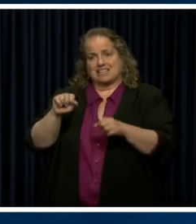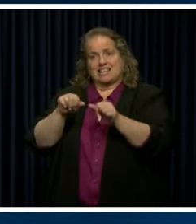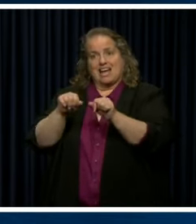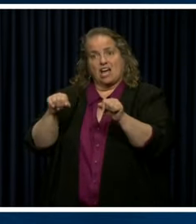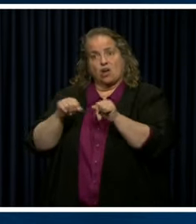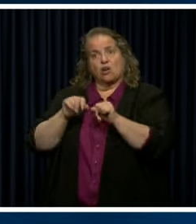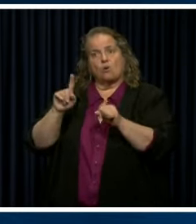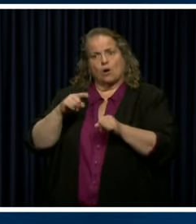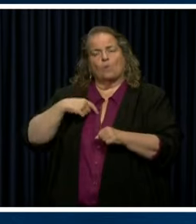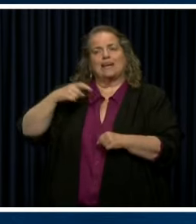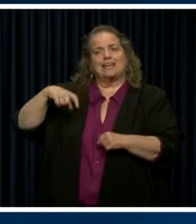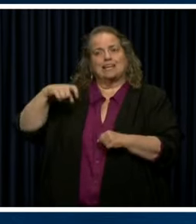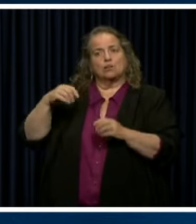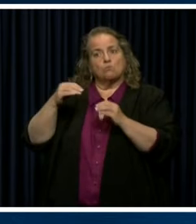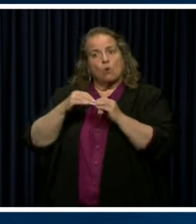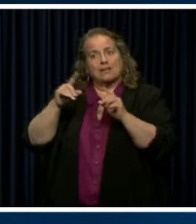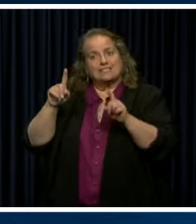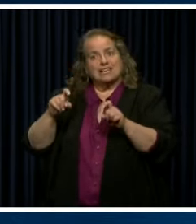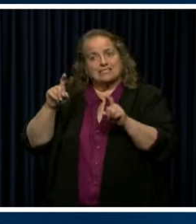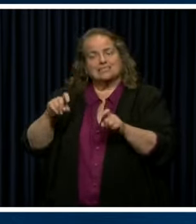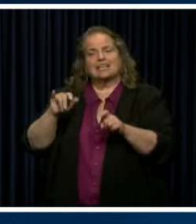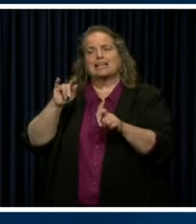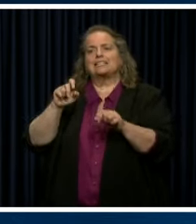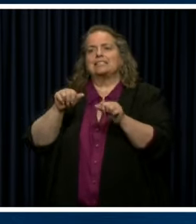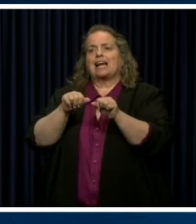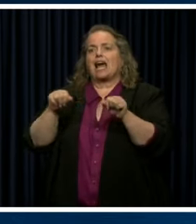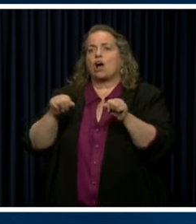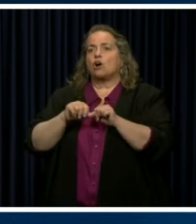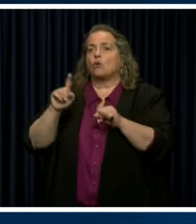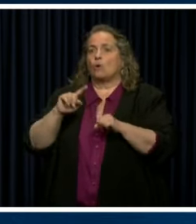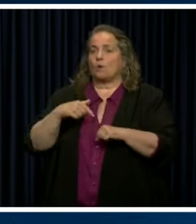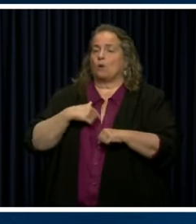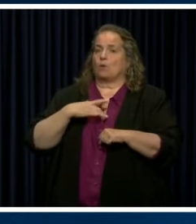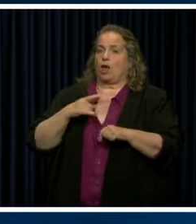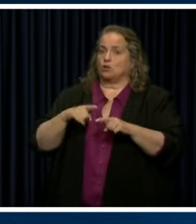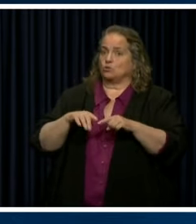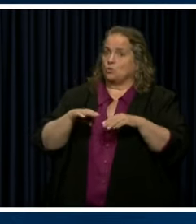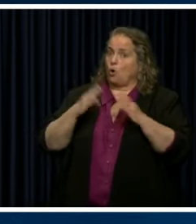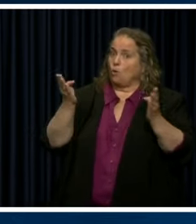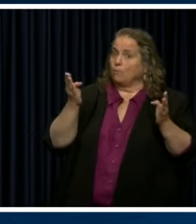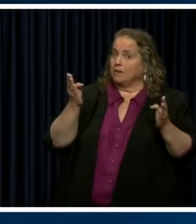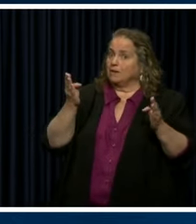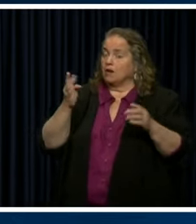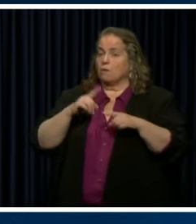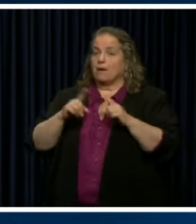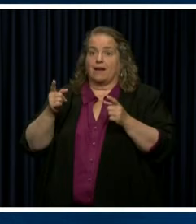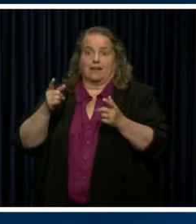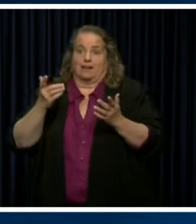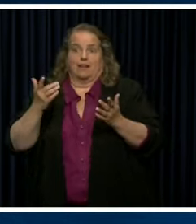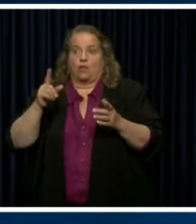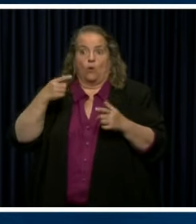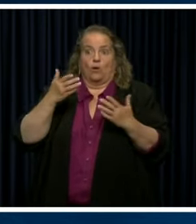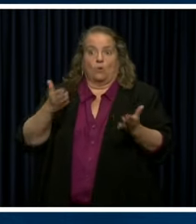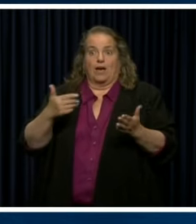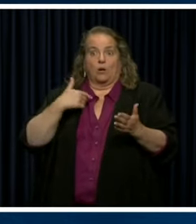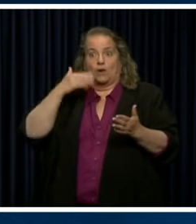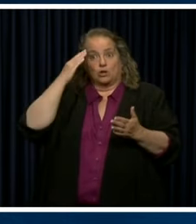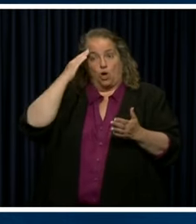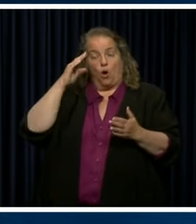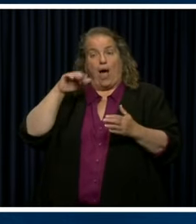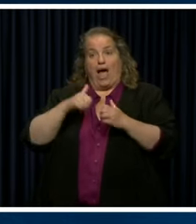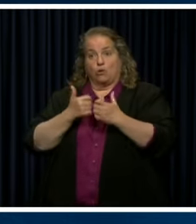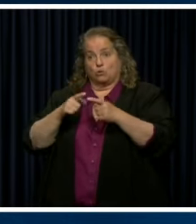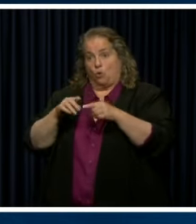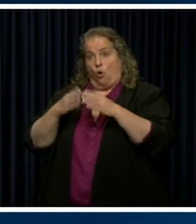where we have needed more testing. It's an area that would like to open up. The only way we know when we're opening